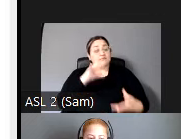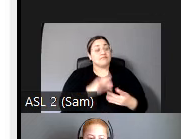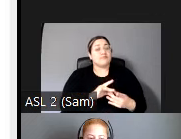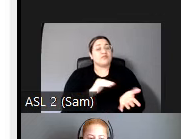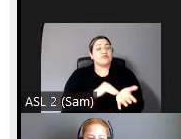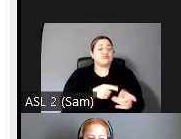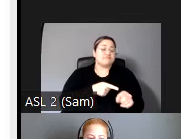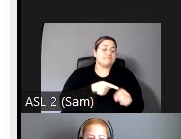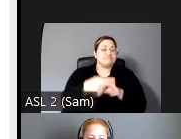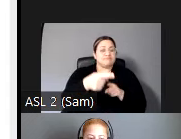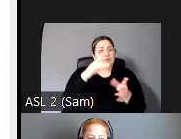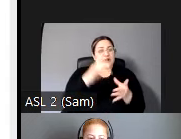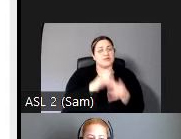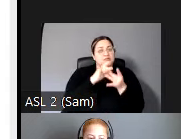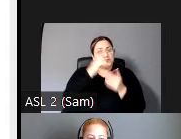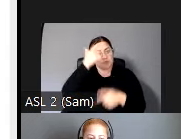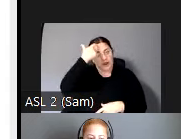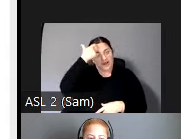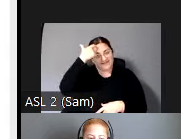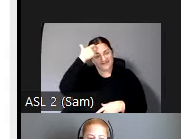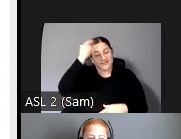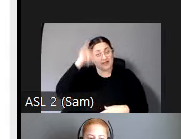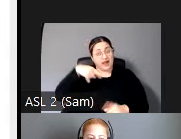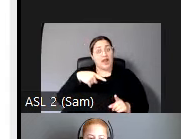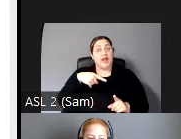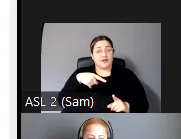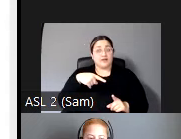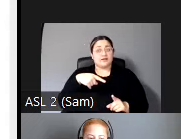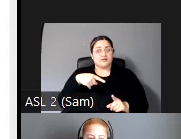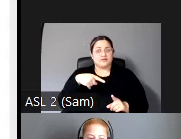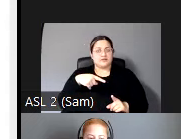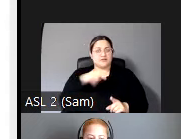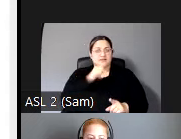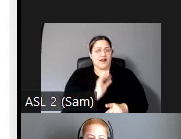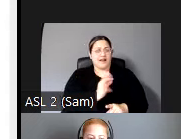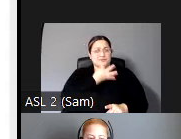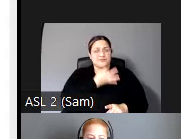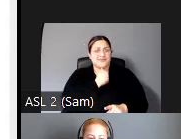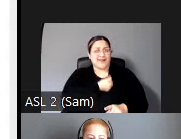experts in dementia, we asked, who the heck is actually expert in dementia?